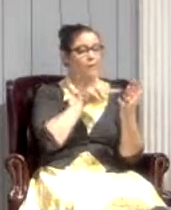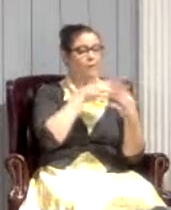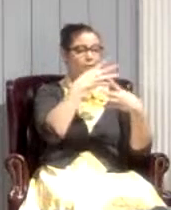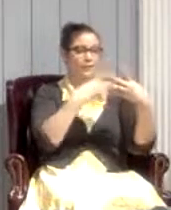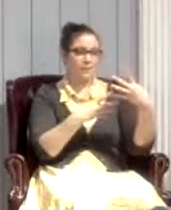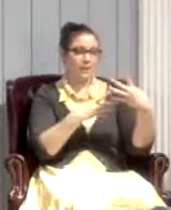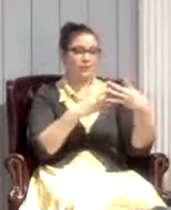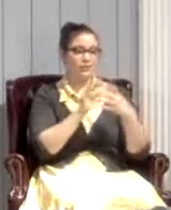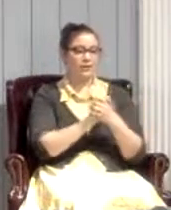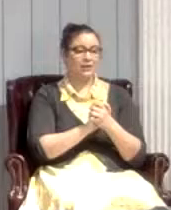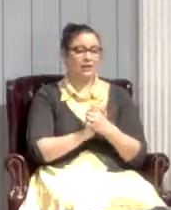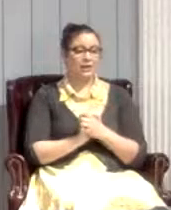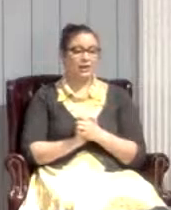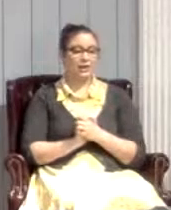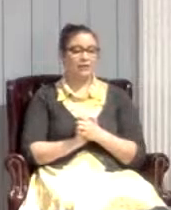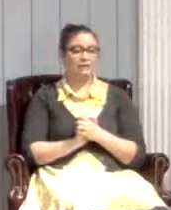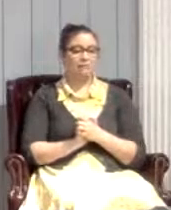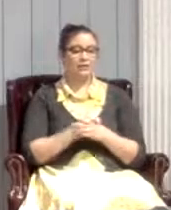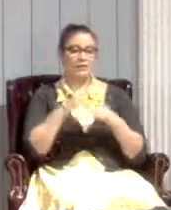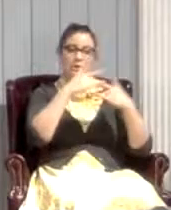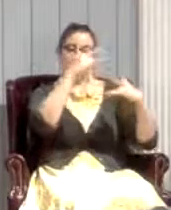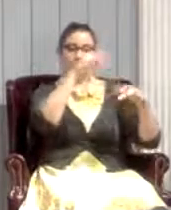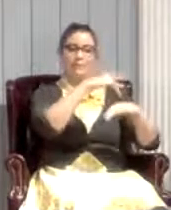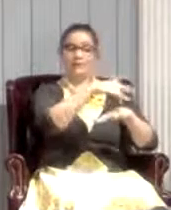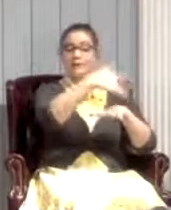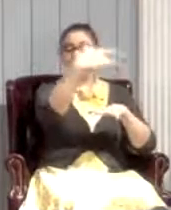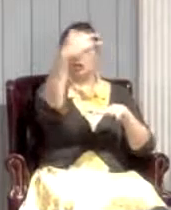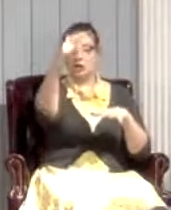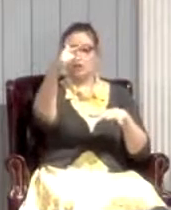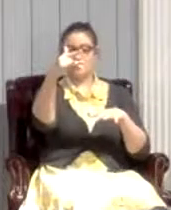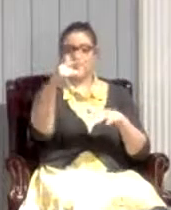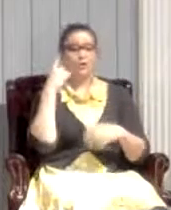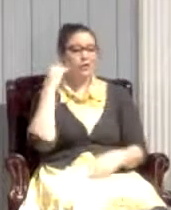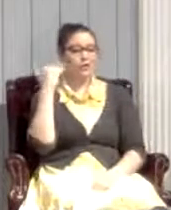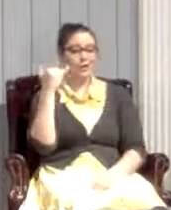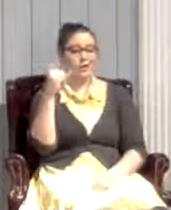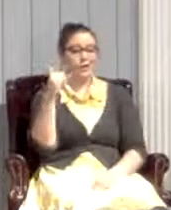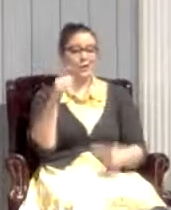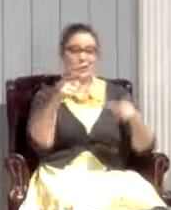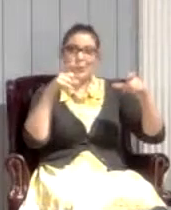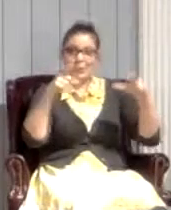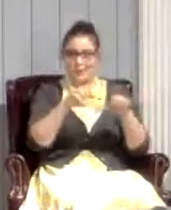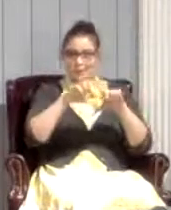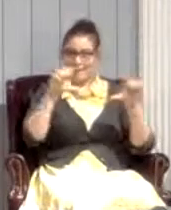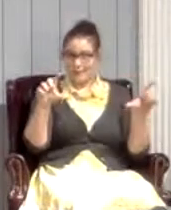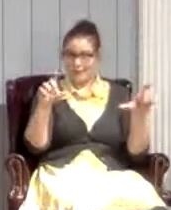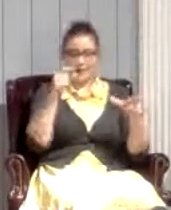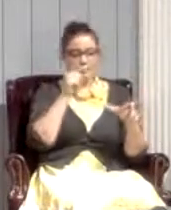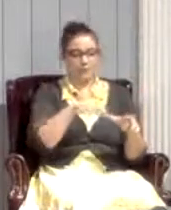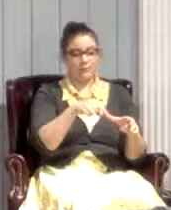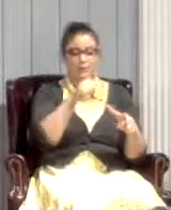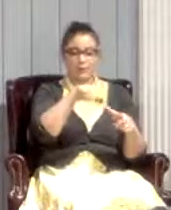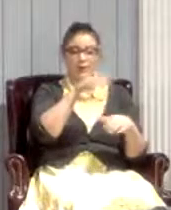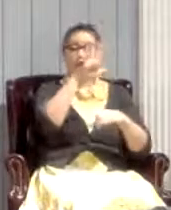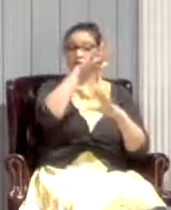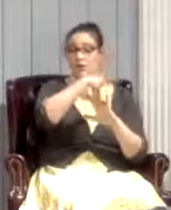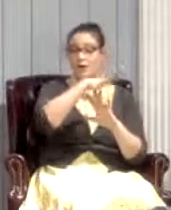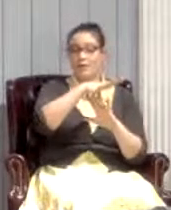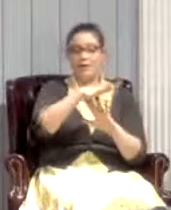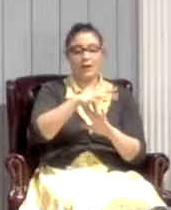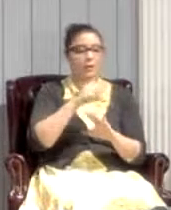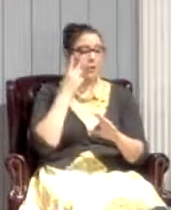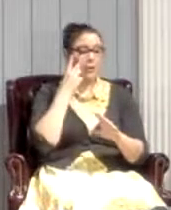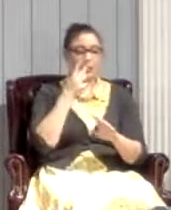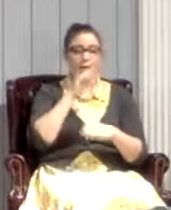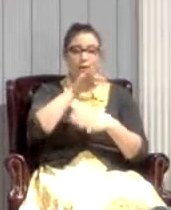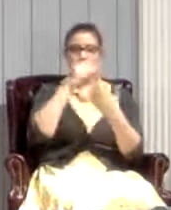gold nugget right on the top, and so we are satisfied with the nugget, and we never look at the whole context. That verse is, the